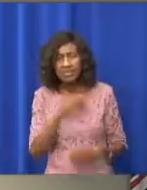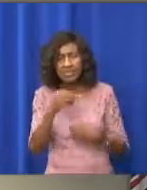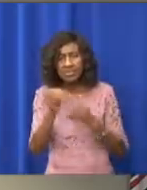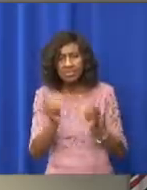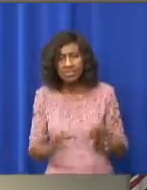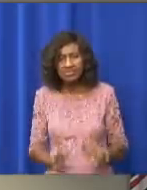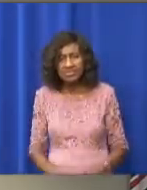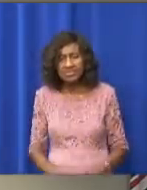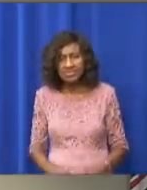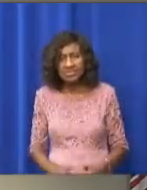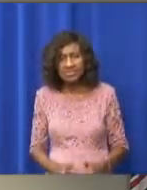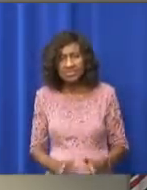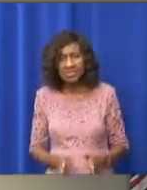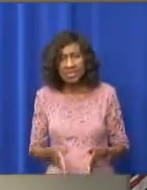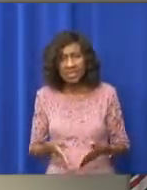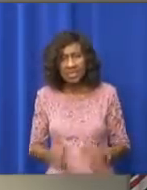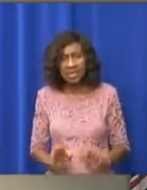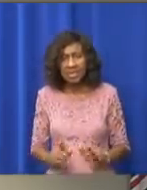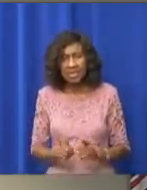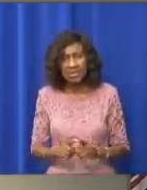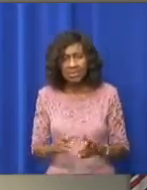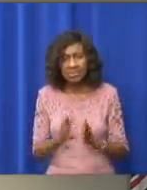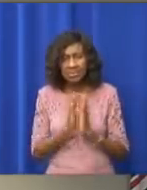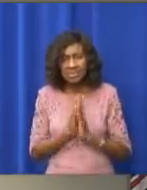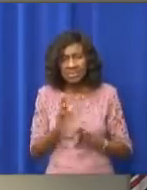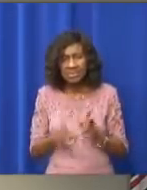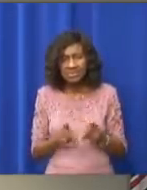to ask persons to remove their masks?